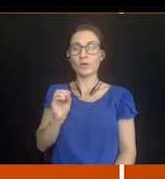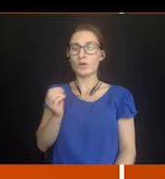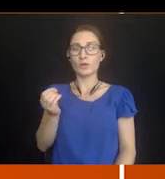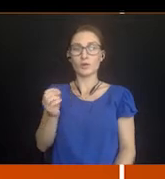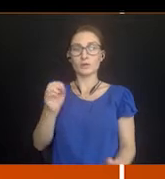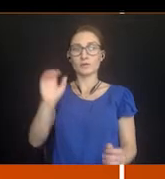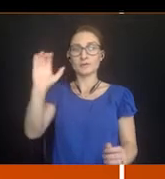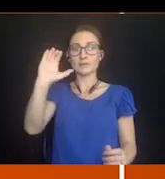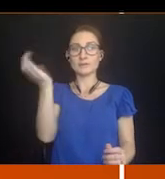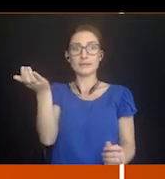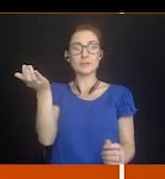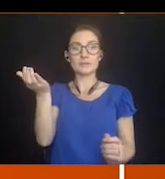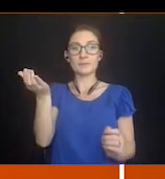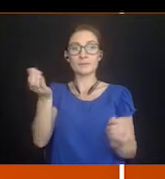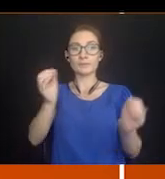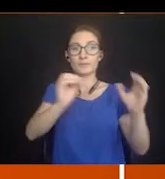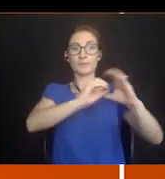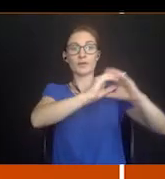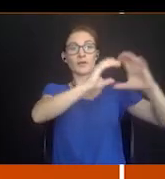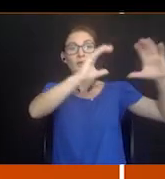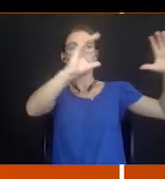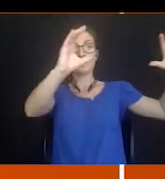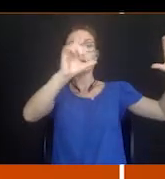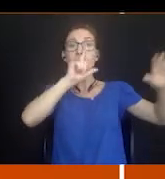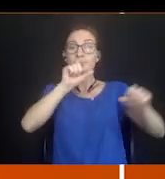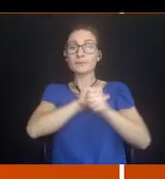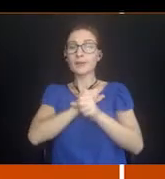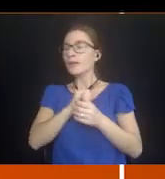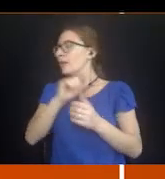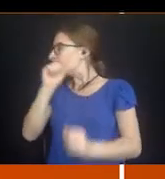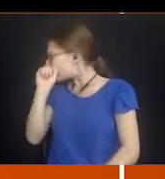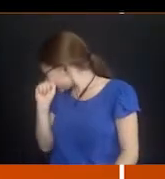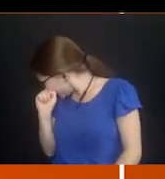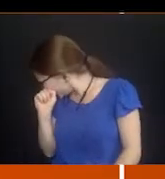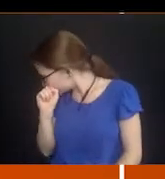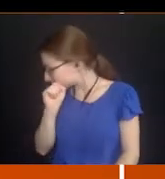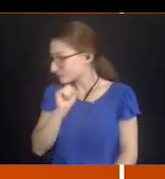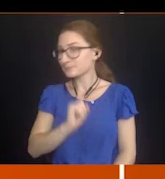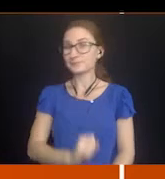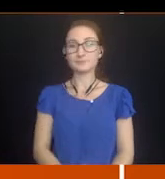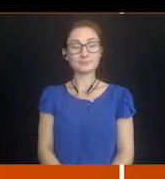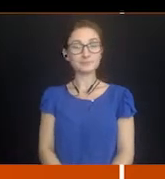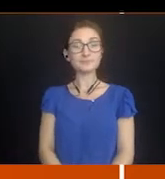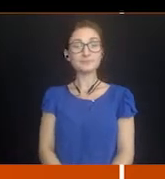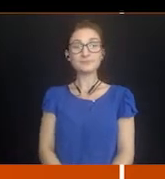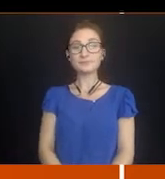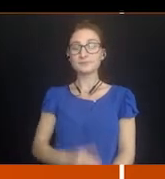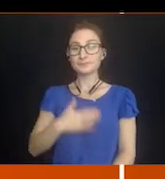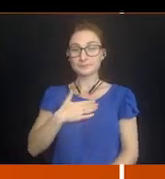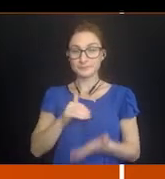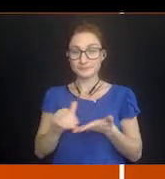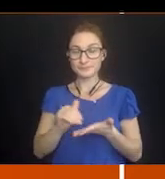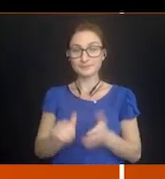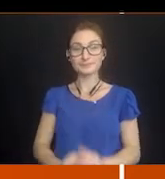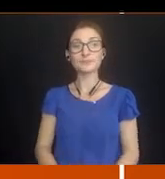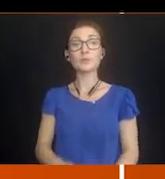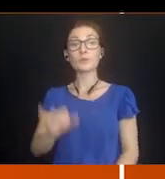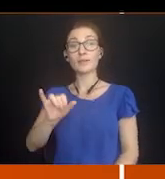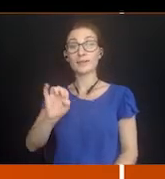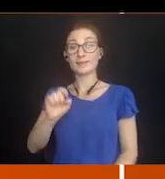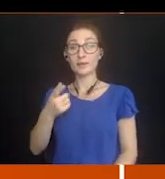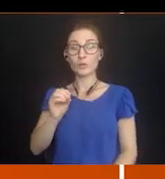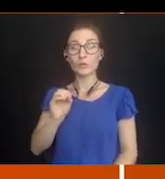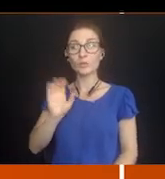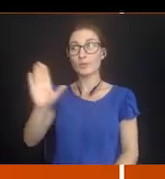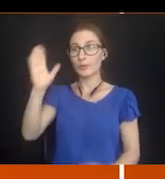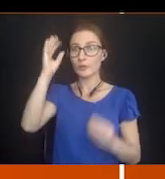that is now kind of magnified, what that does is it distorts your thinking.